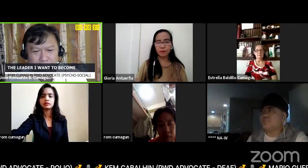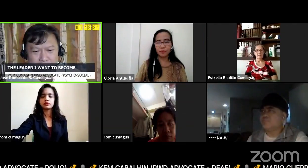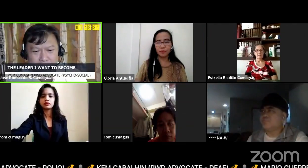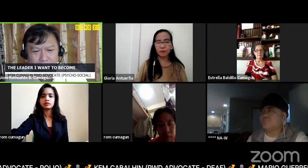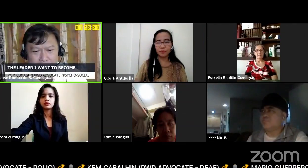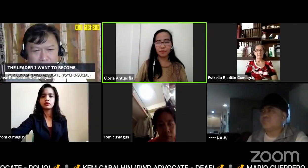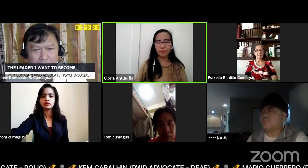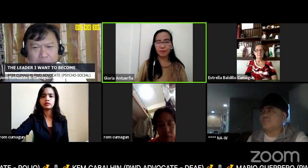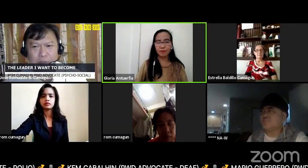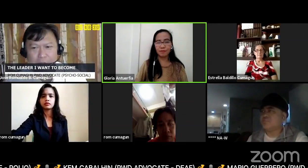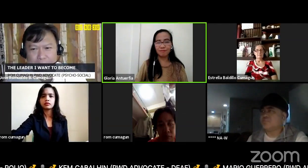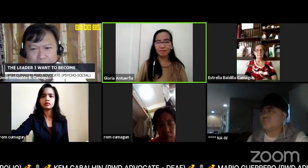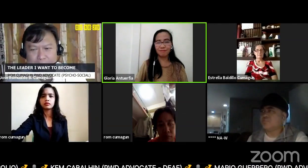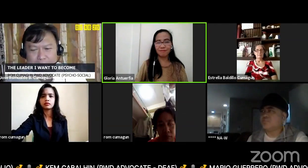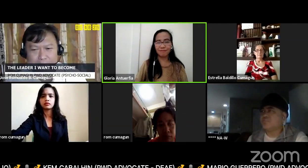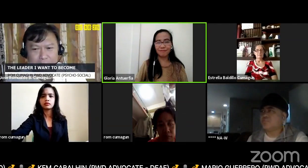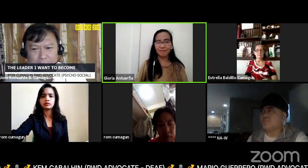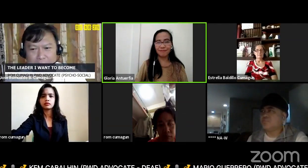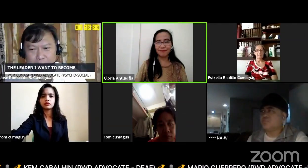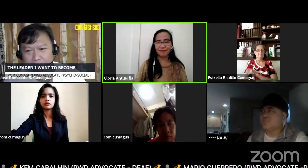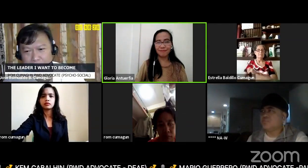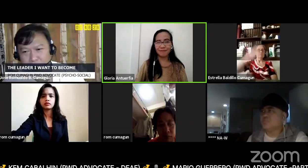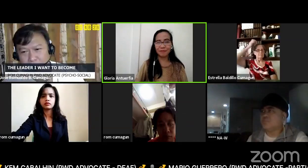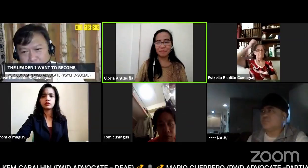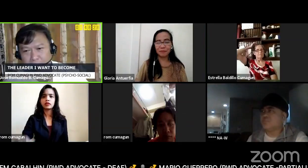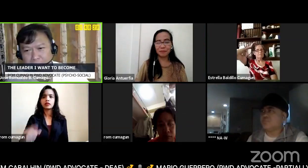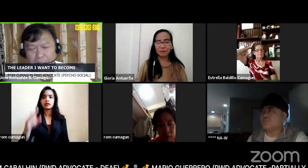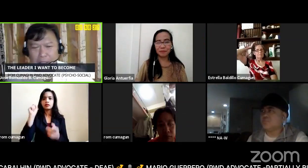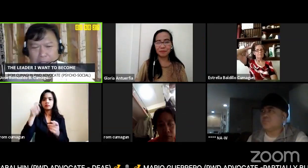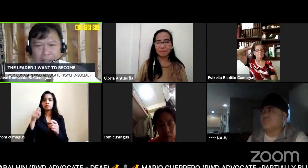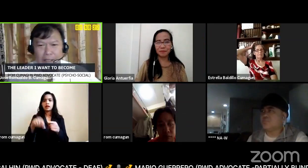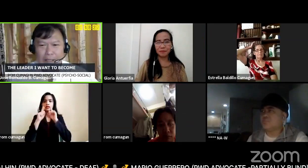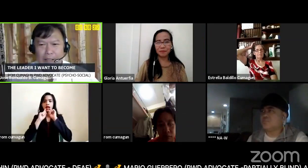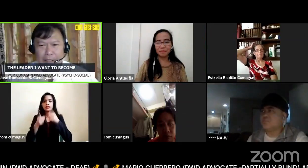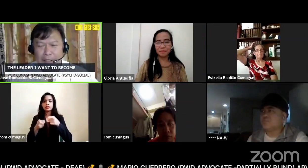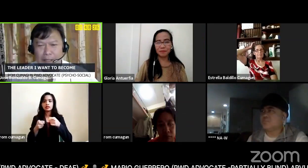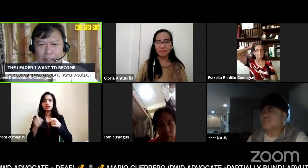we have to answer. Okay, we have to answer